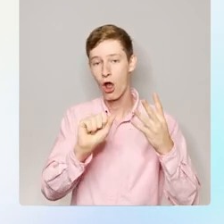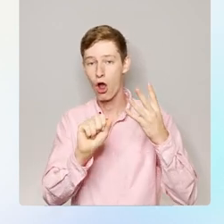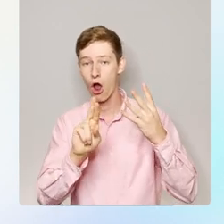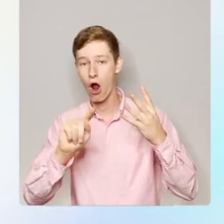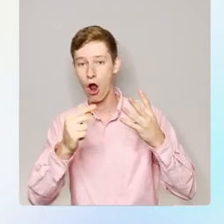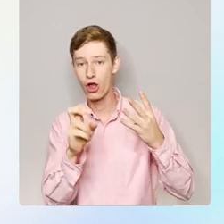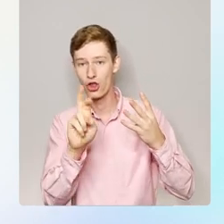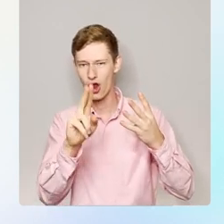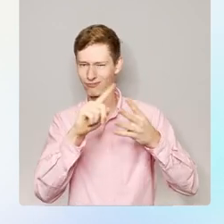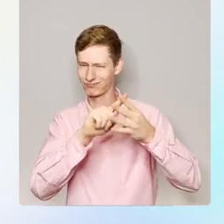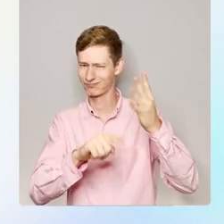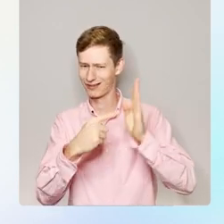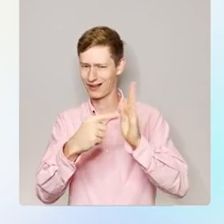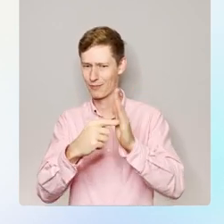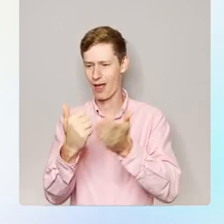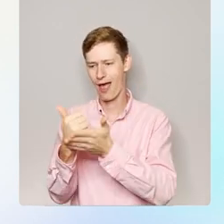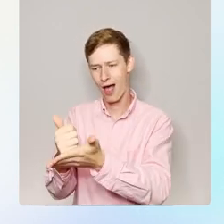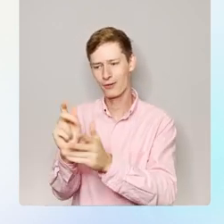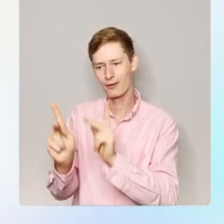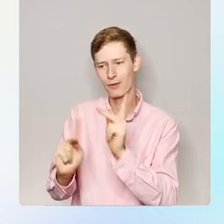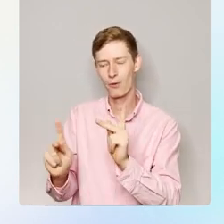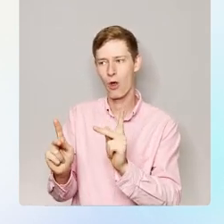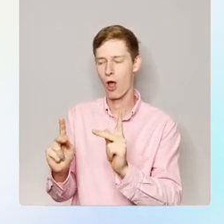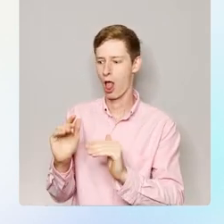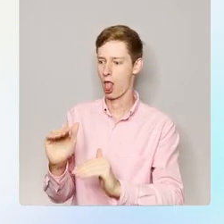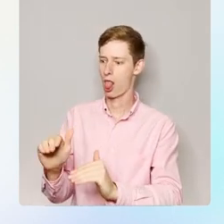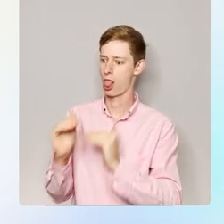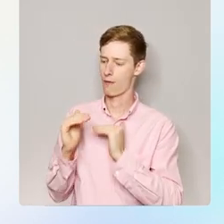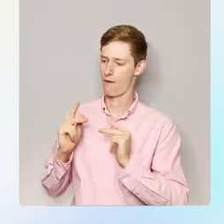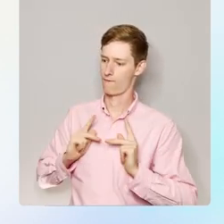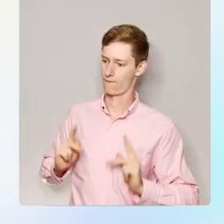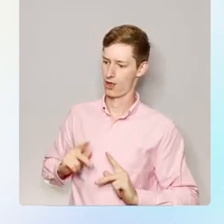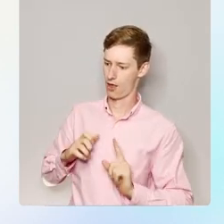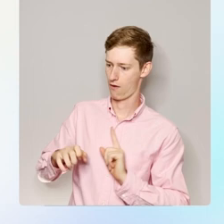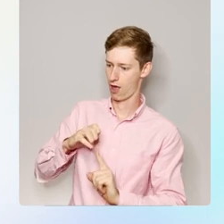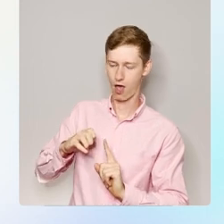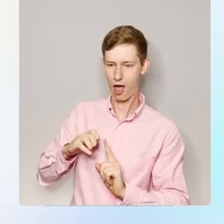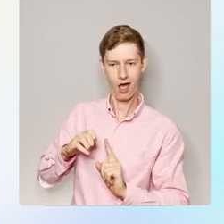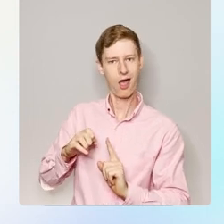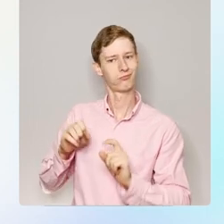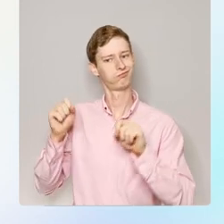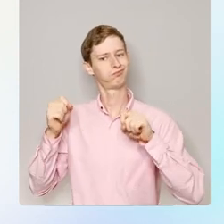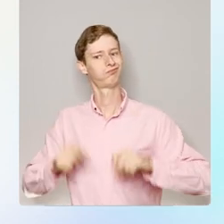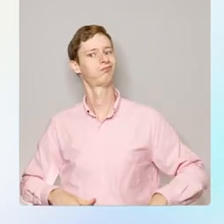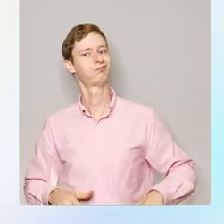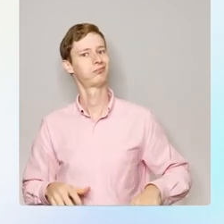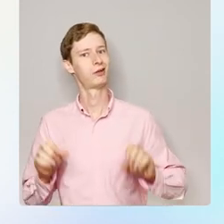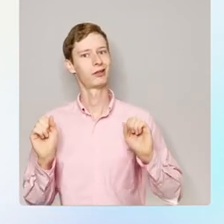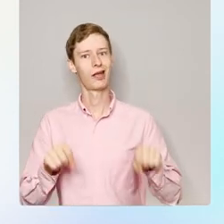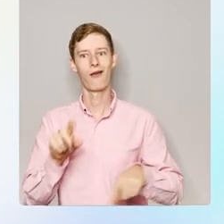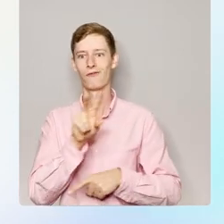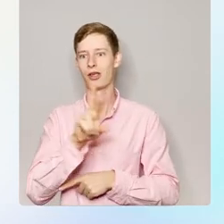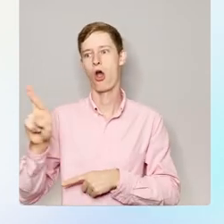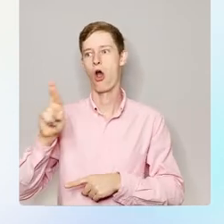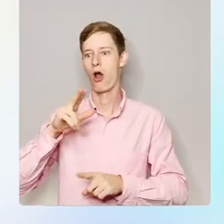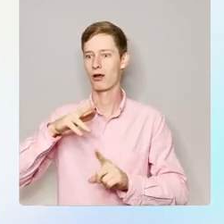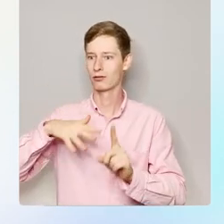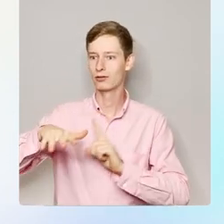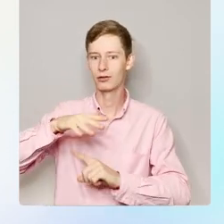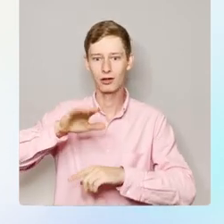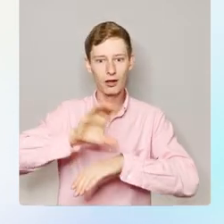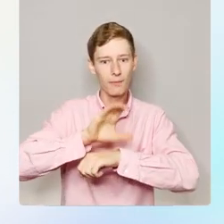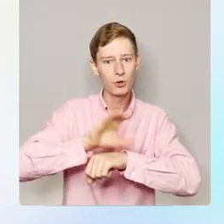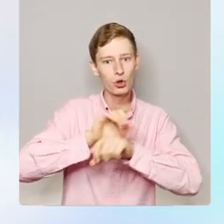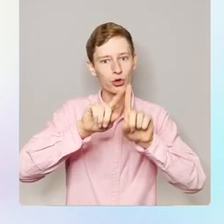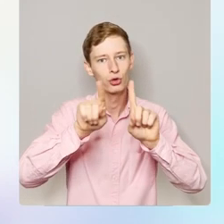people work without the limitations of their physical environment, eliminating computer screens, workstations, and even rooms